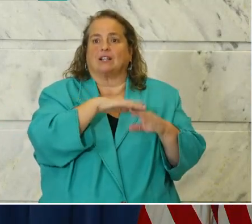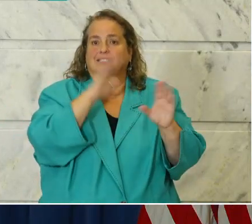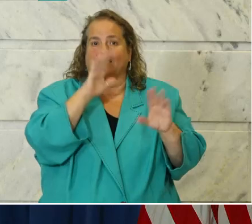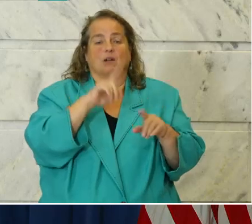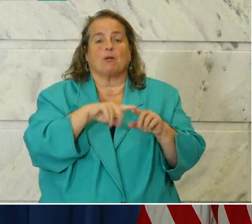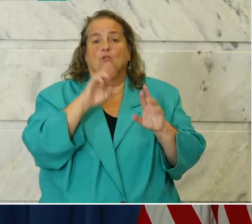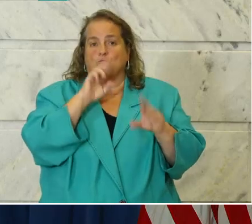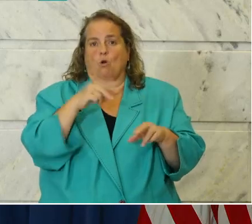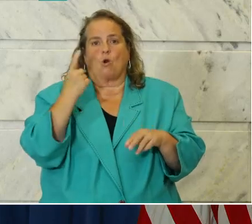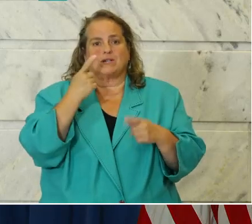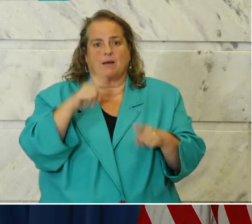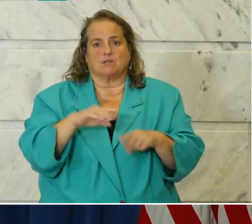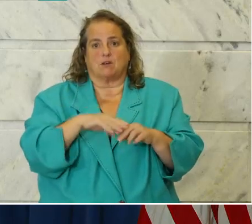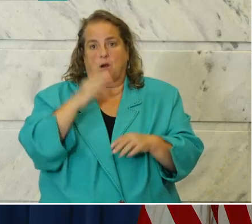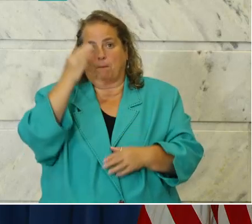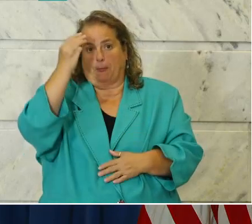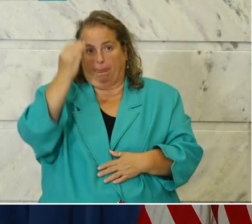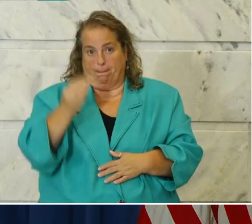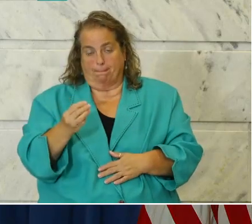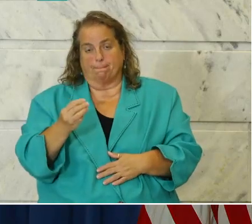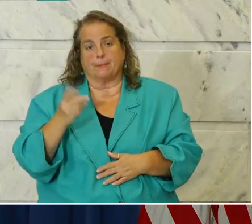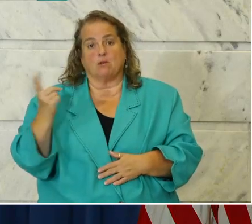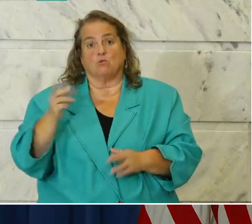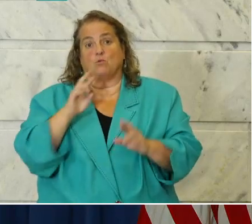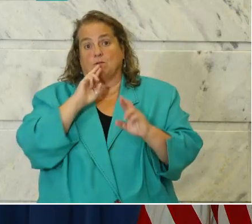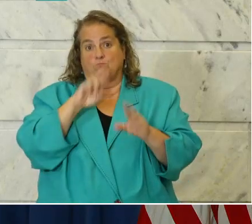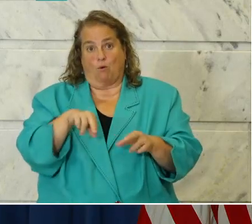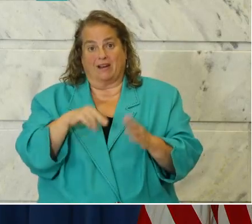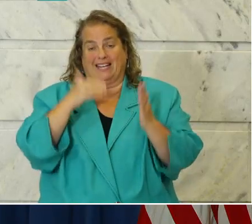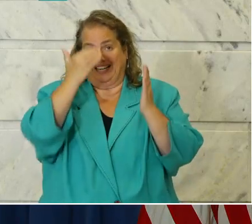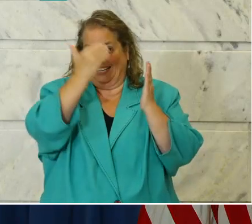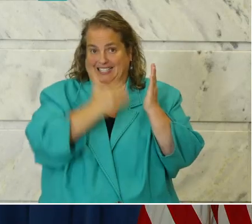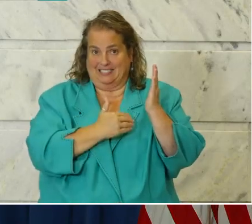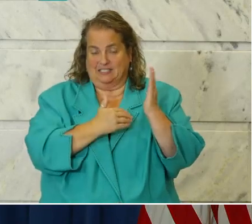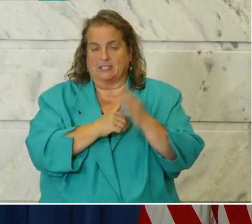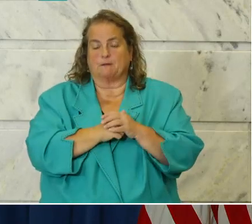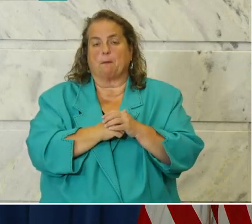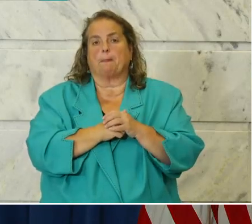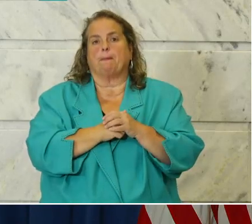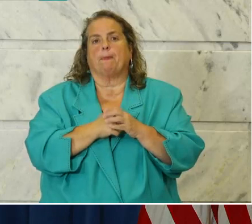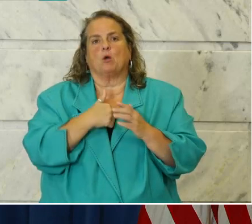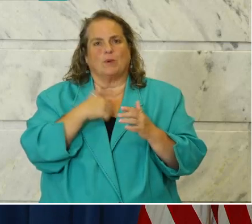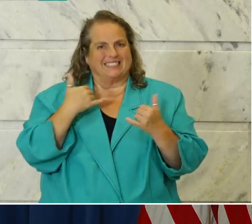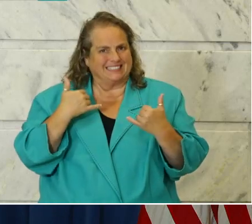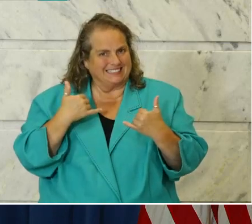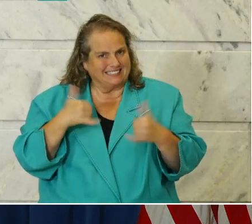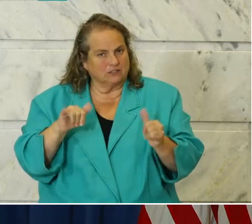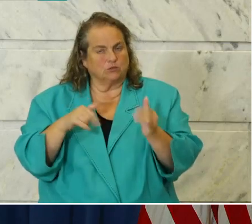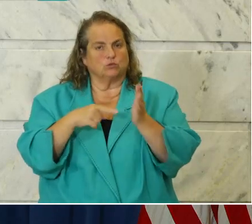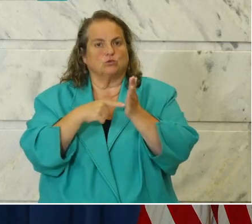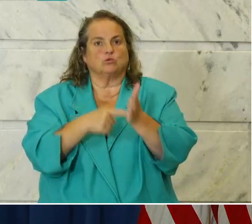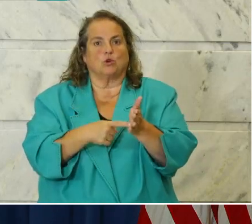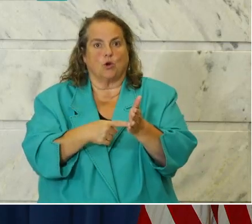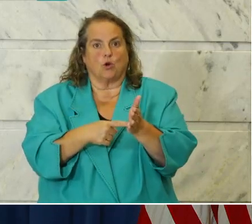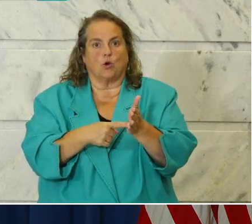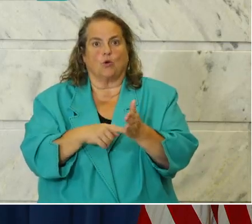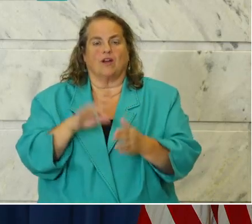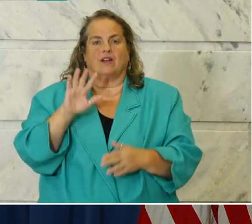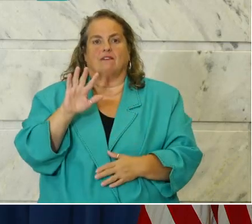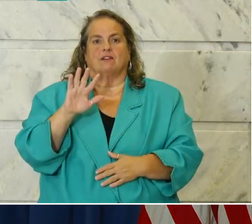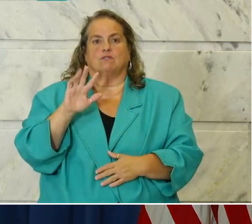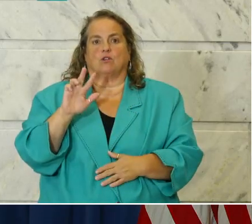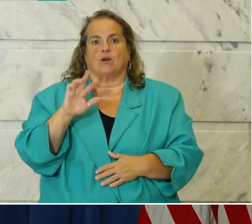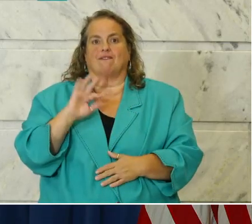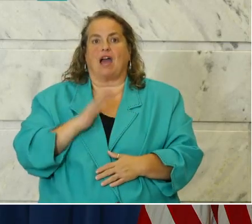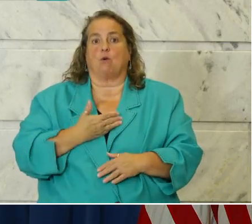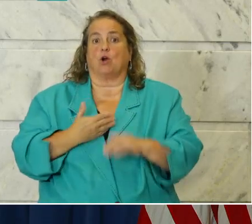here today, they still list, it's actually dated yesterday, but we get it today. We still show 53 of our